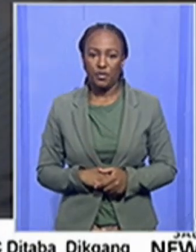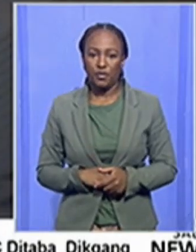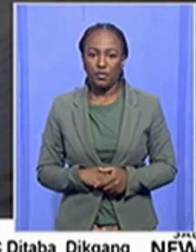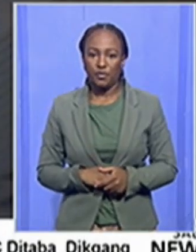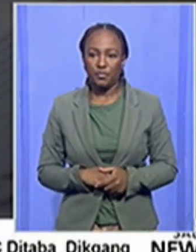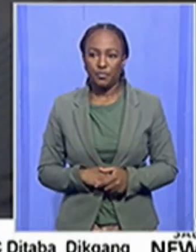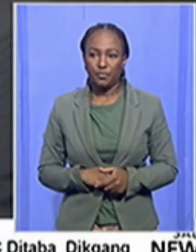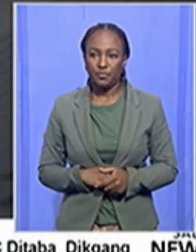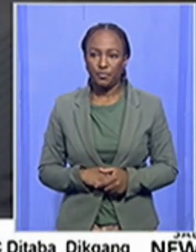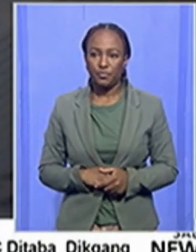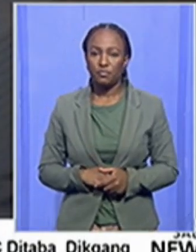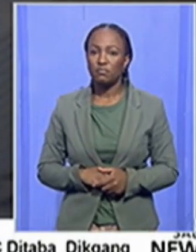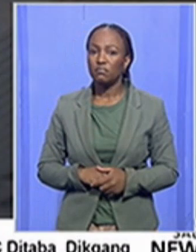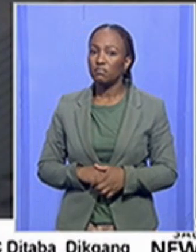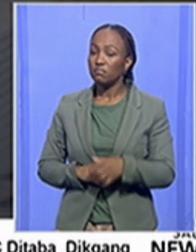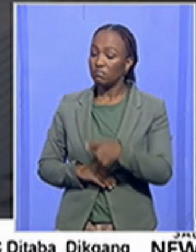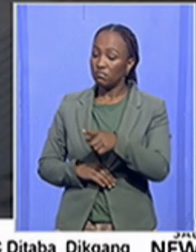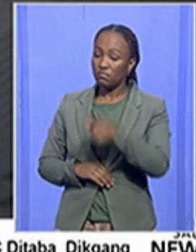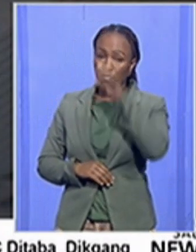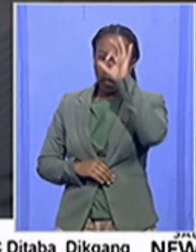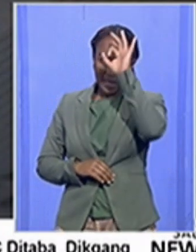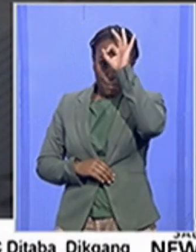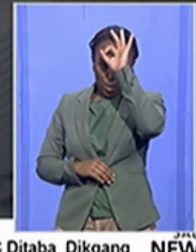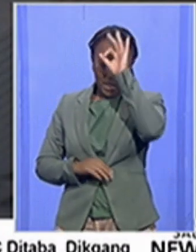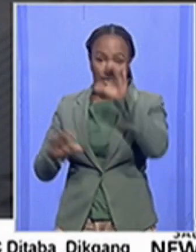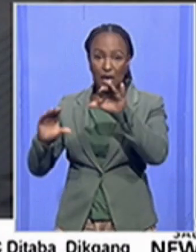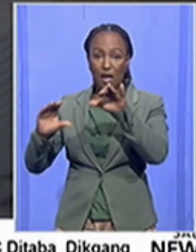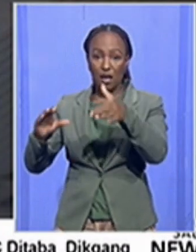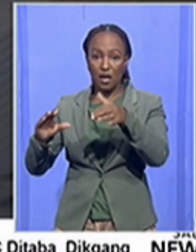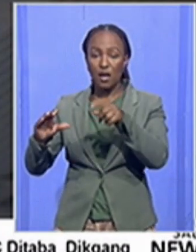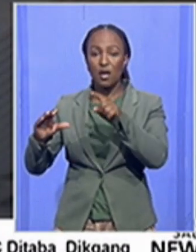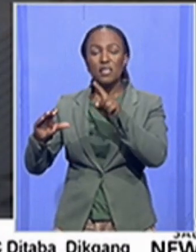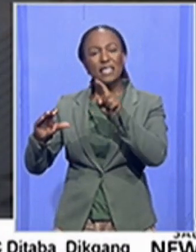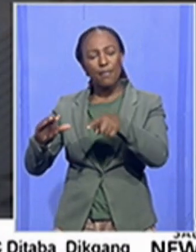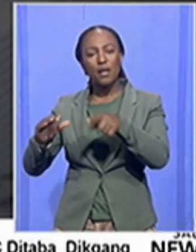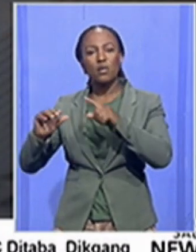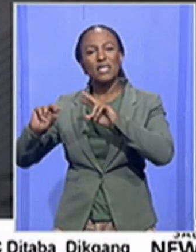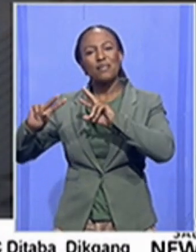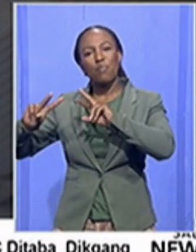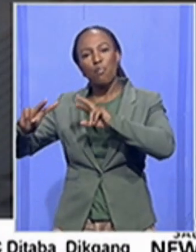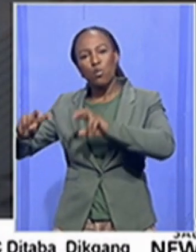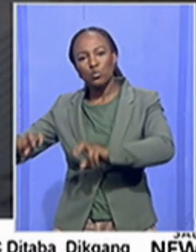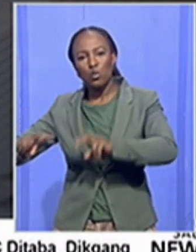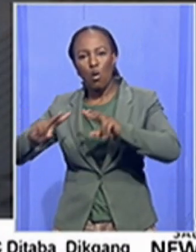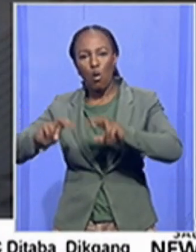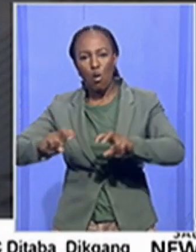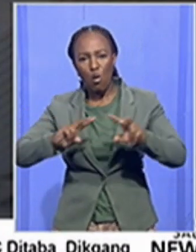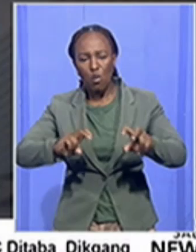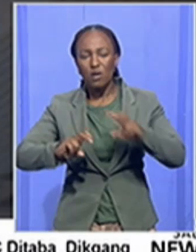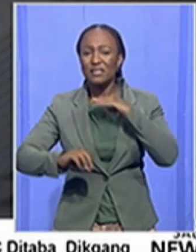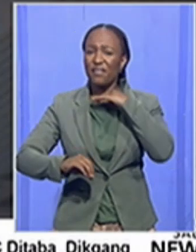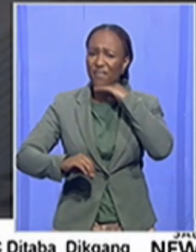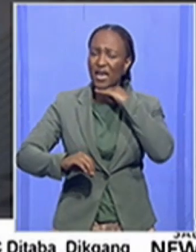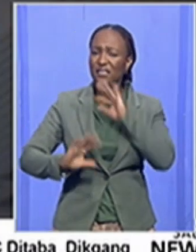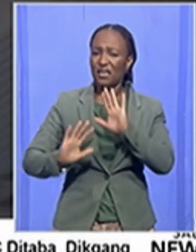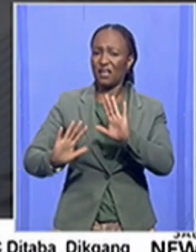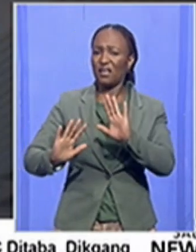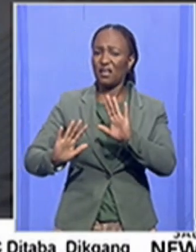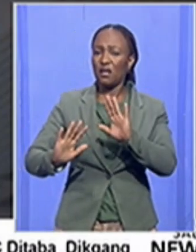sa rona ba tlamehile ho etsa diphufutso tse keneletseng re utlwisise gore e gabe wena o